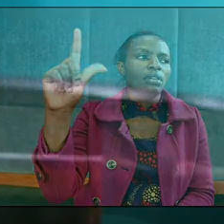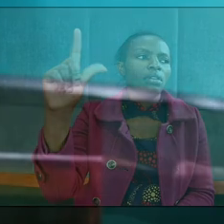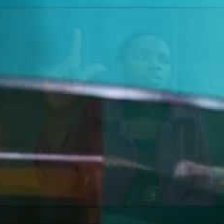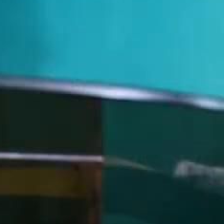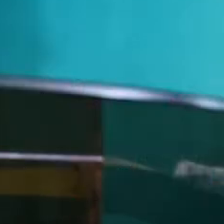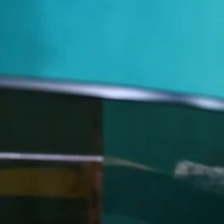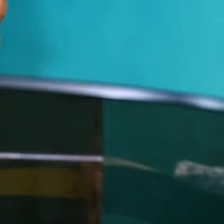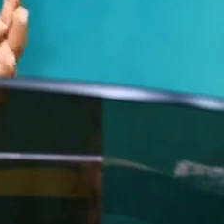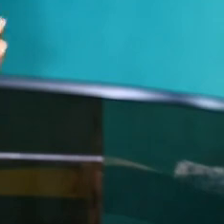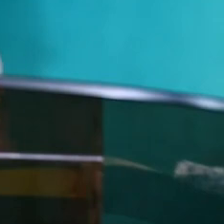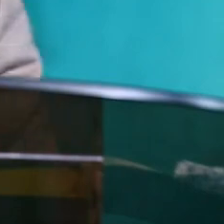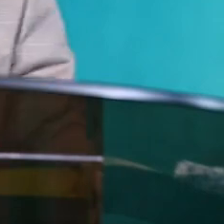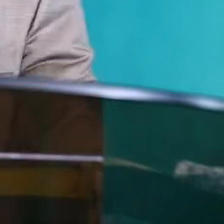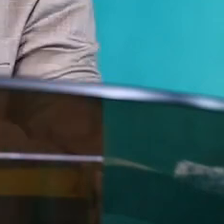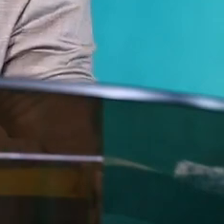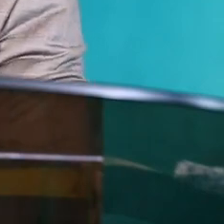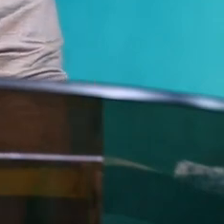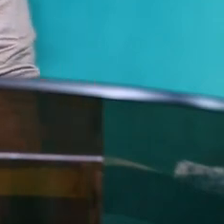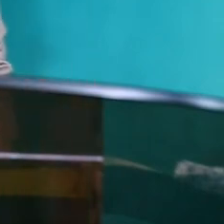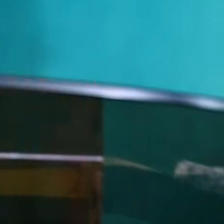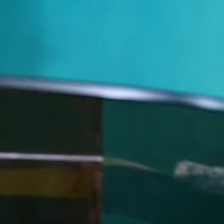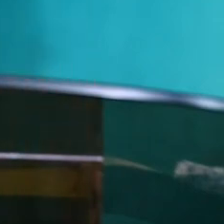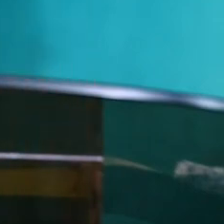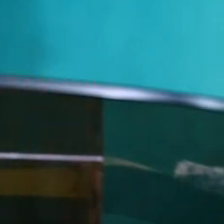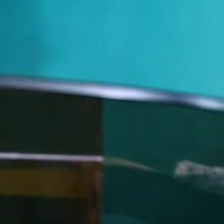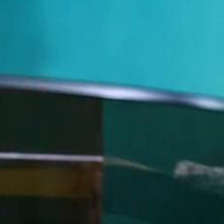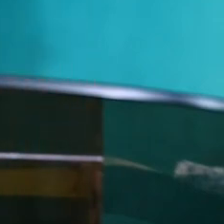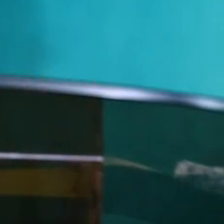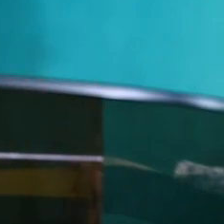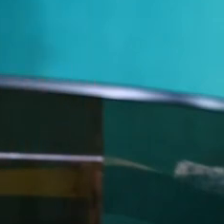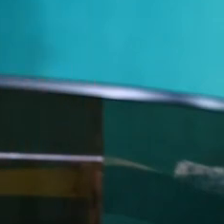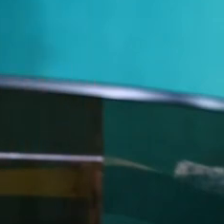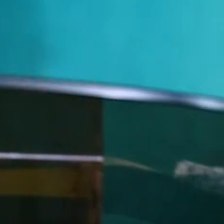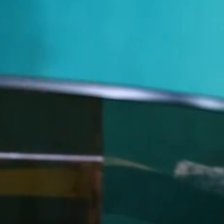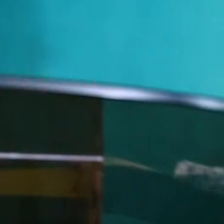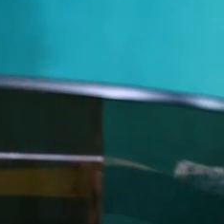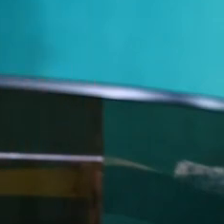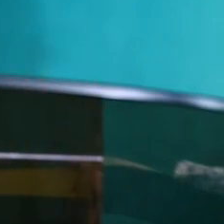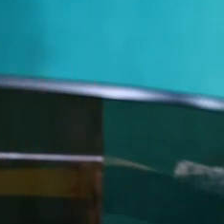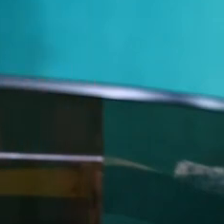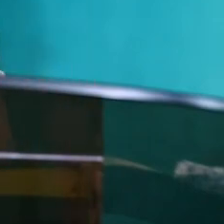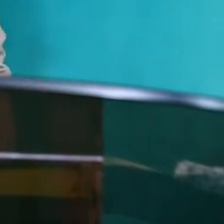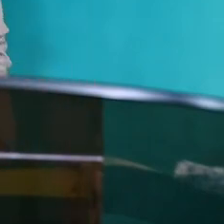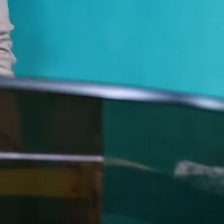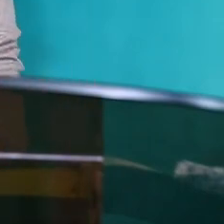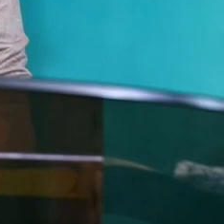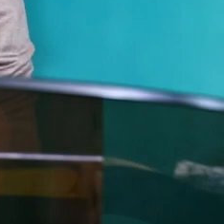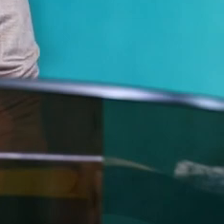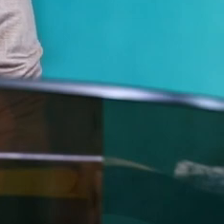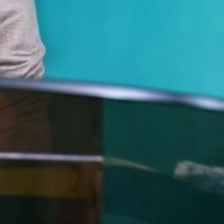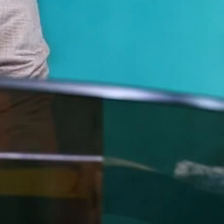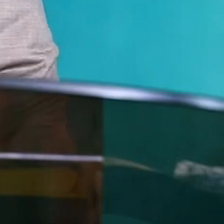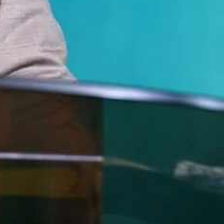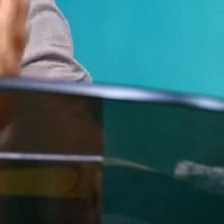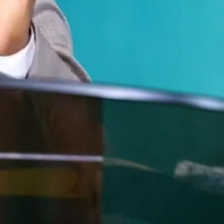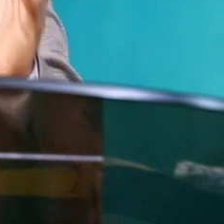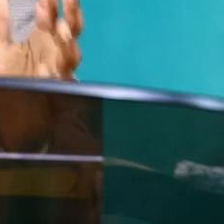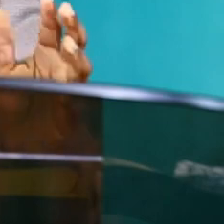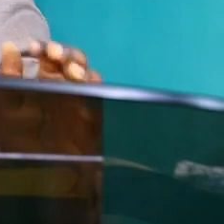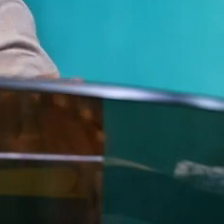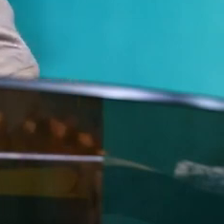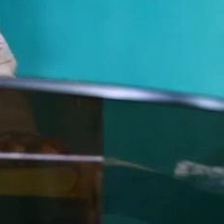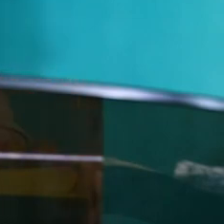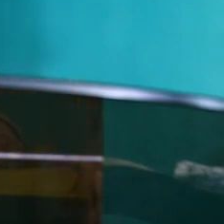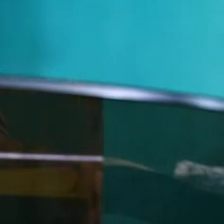alone, but by being without some definite needed relationships